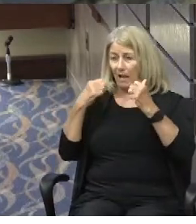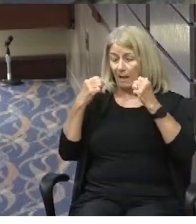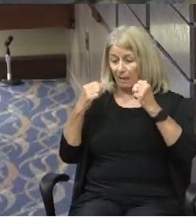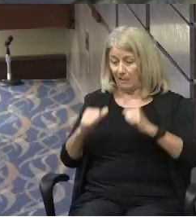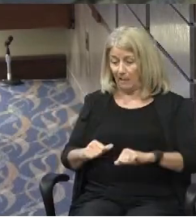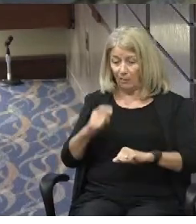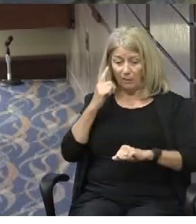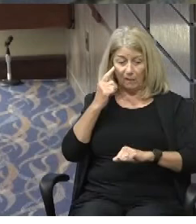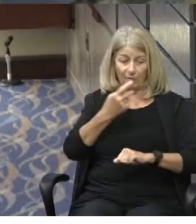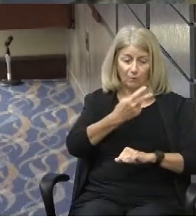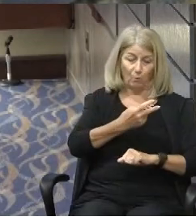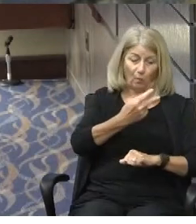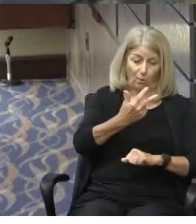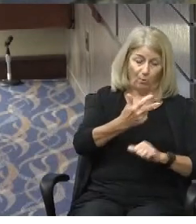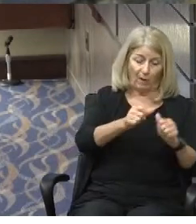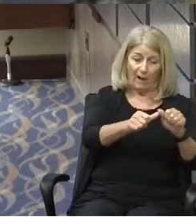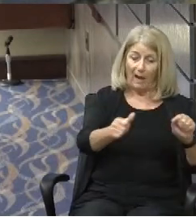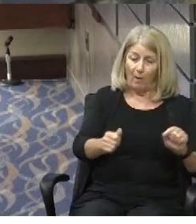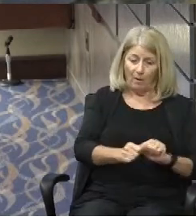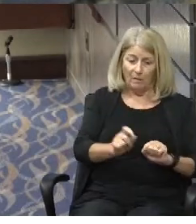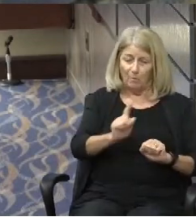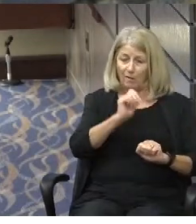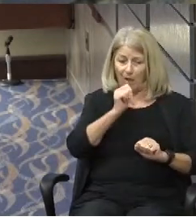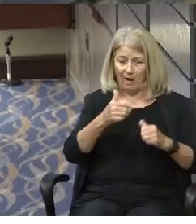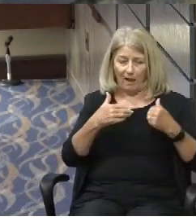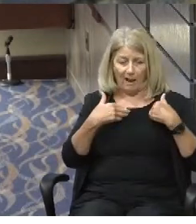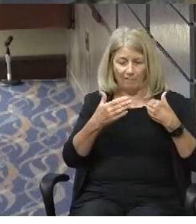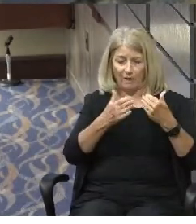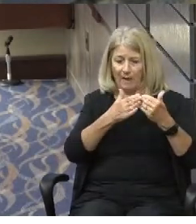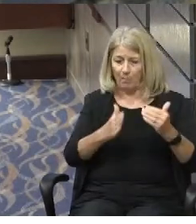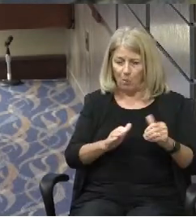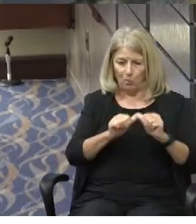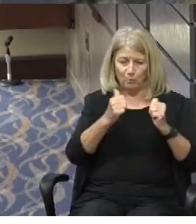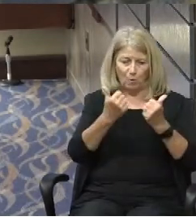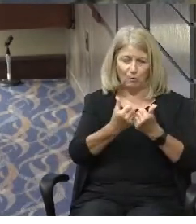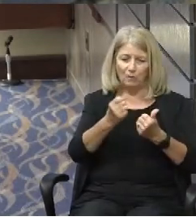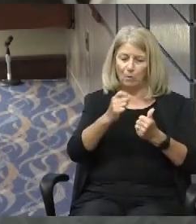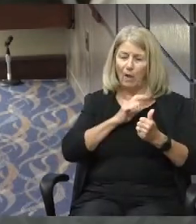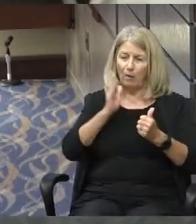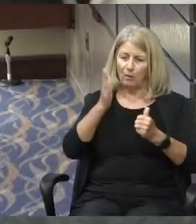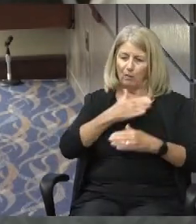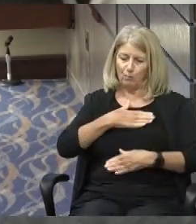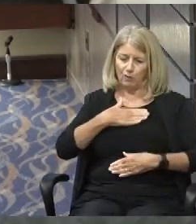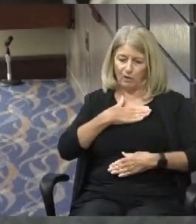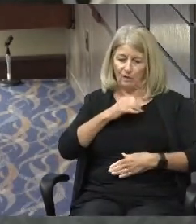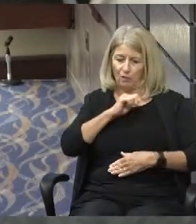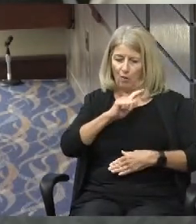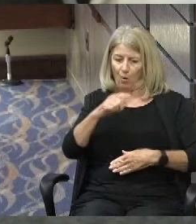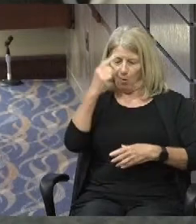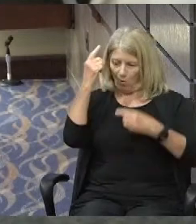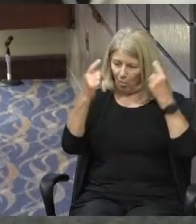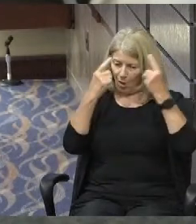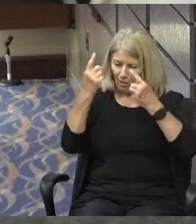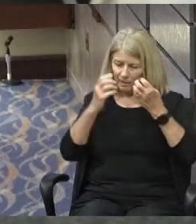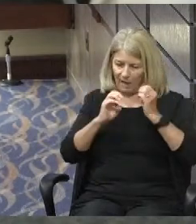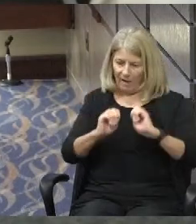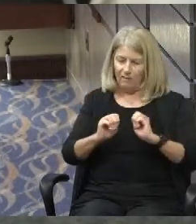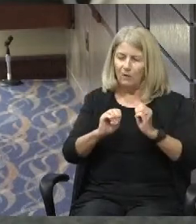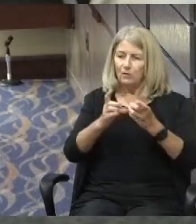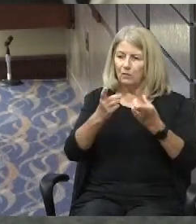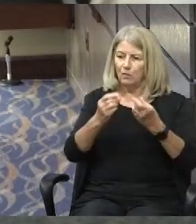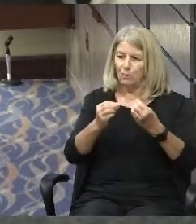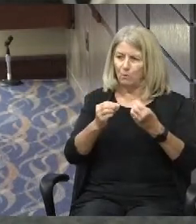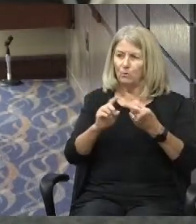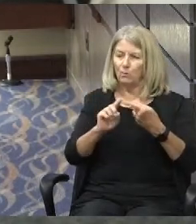my district that do not have neighborhood associations. So I'd appreciate all thoughts and efforts being done to those as